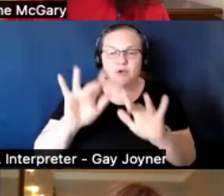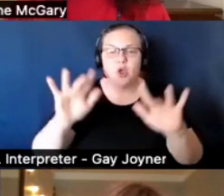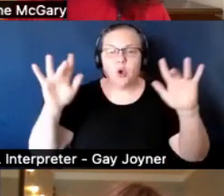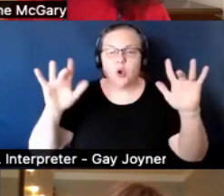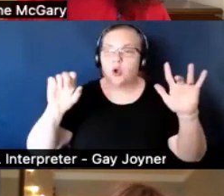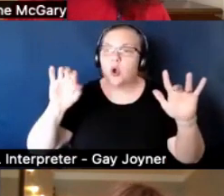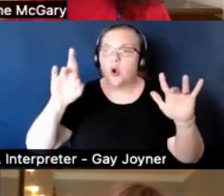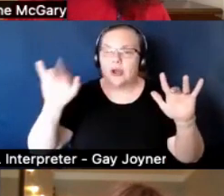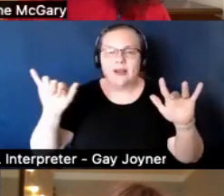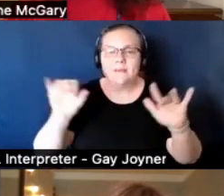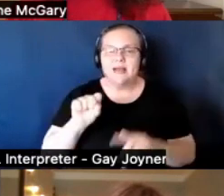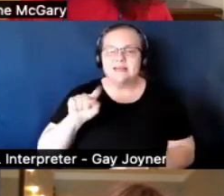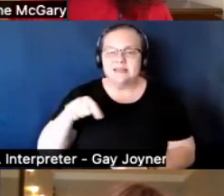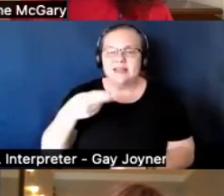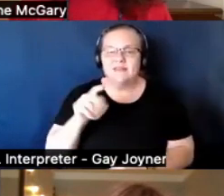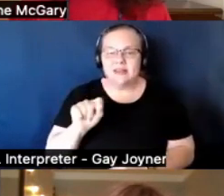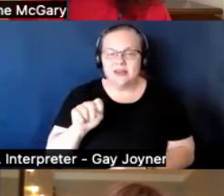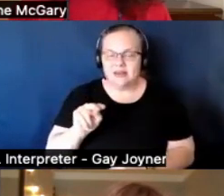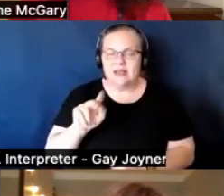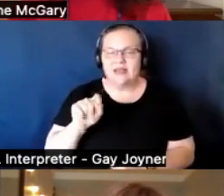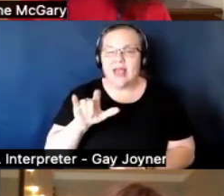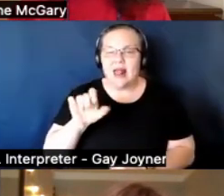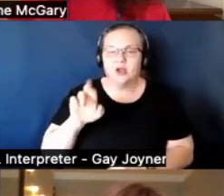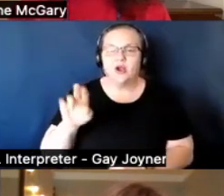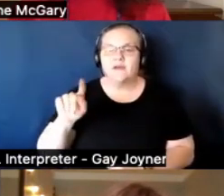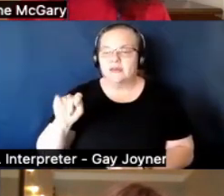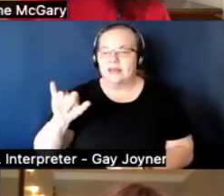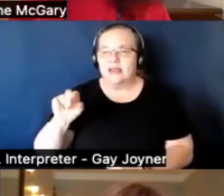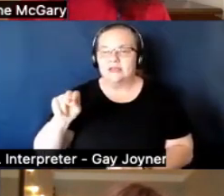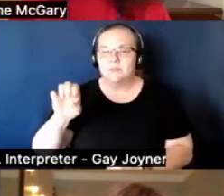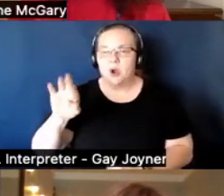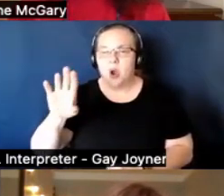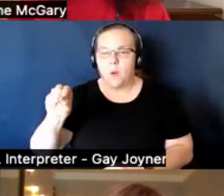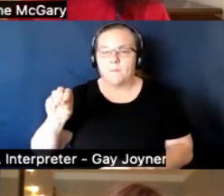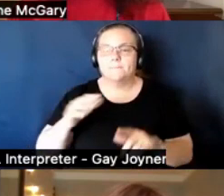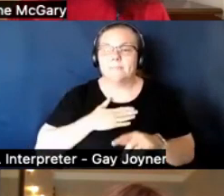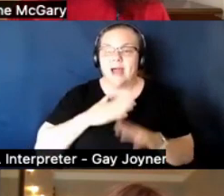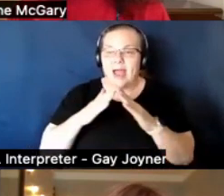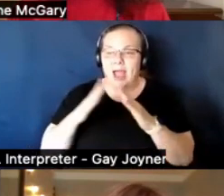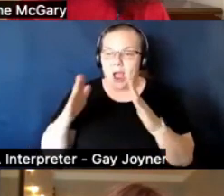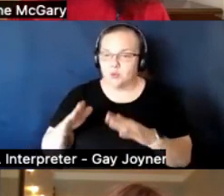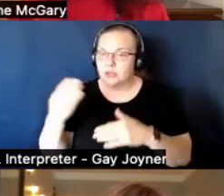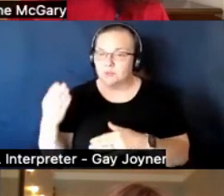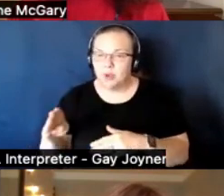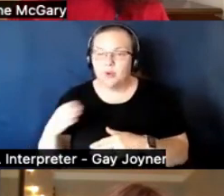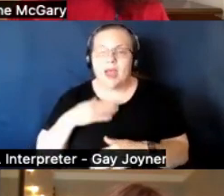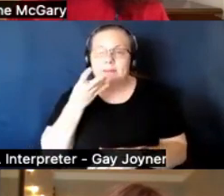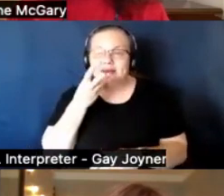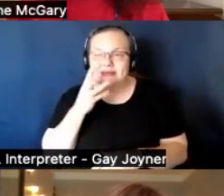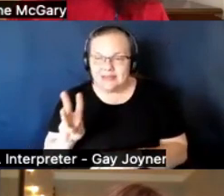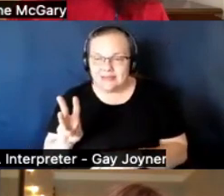of Tyngsboro, Massachusetts. Stephen says, I live in Tyngsboro. My house is blue. I am 6 years